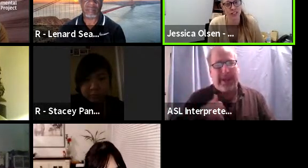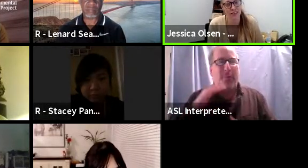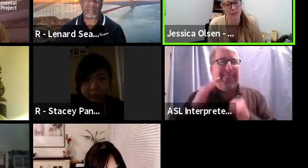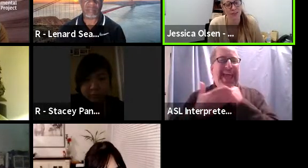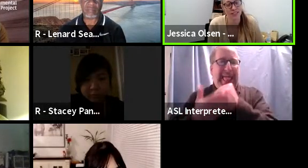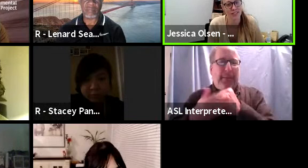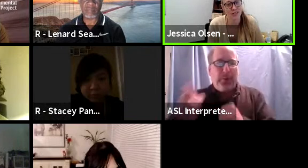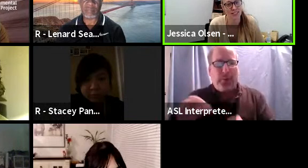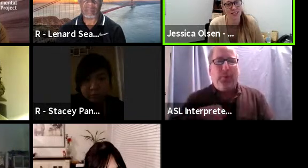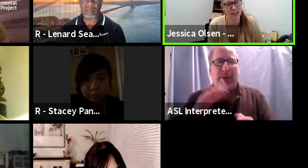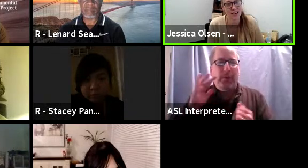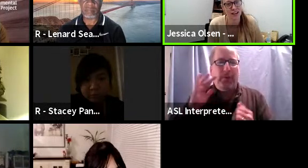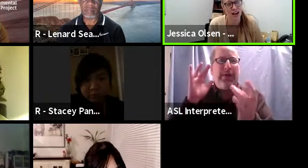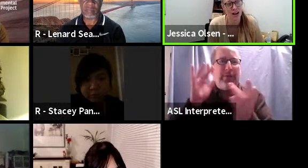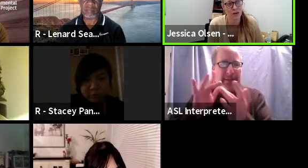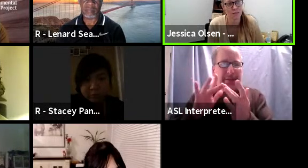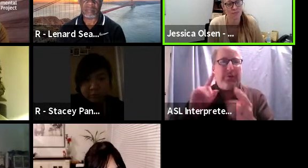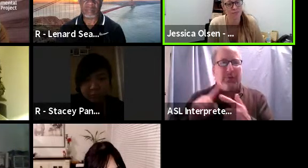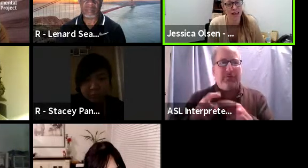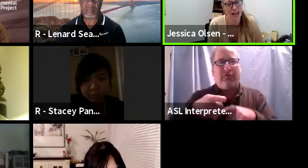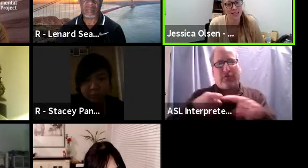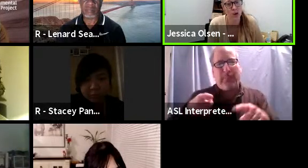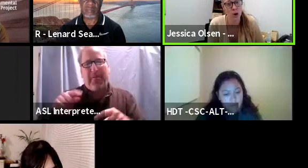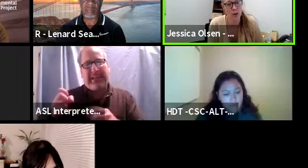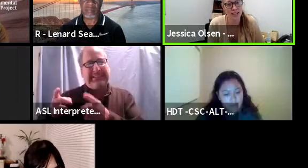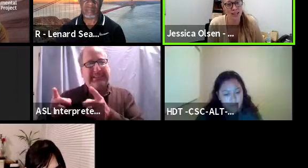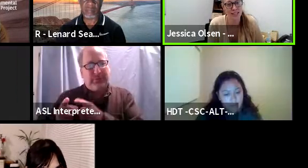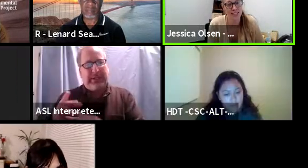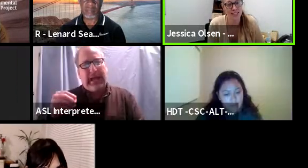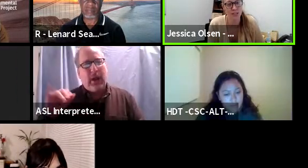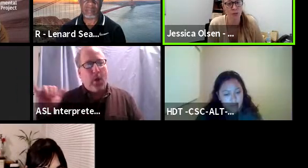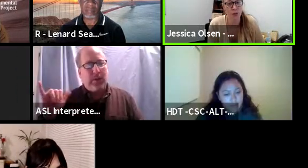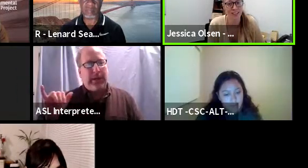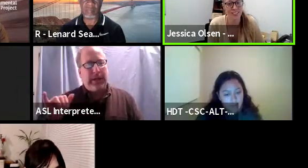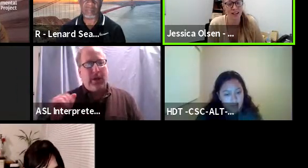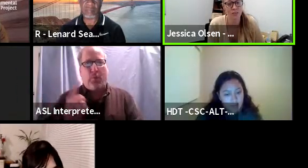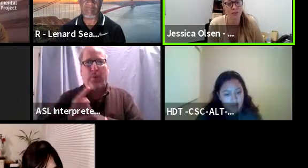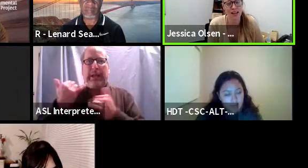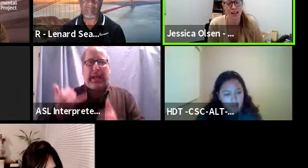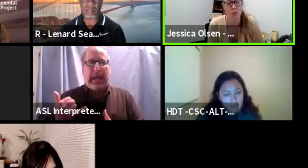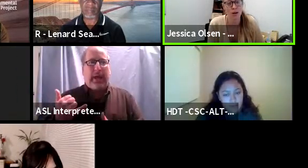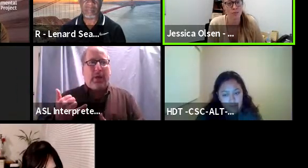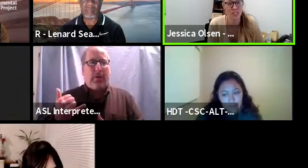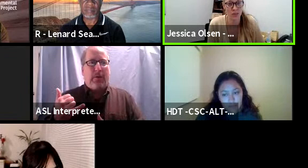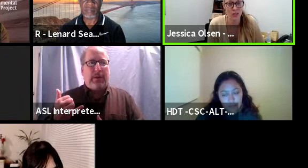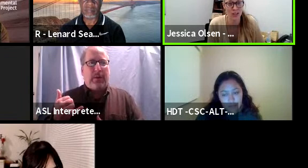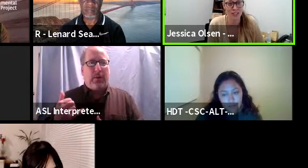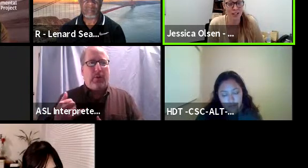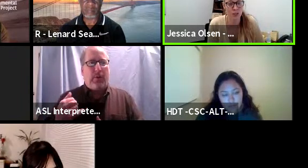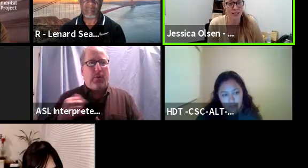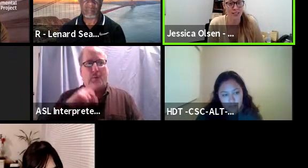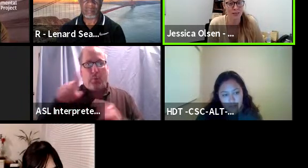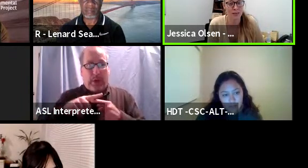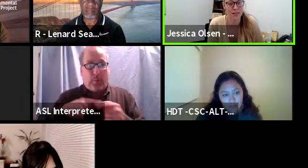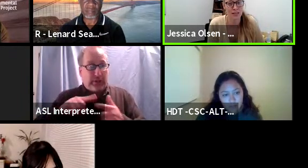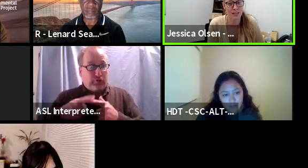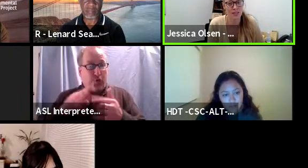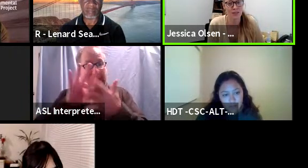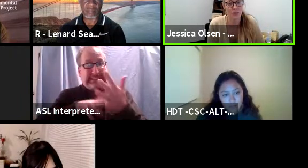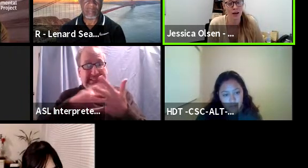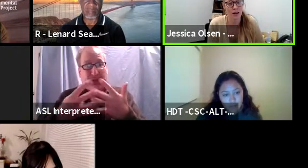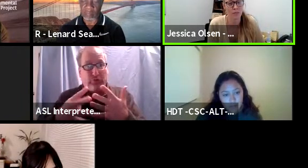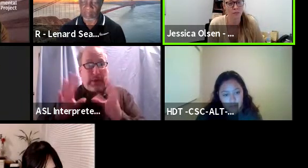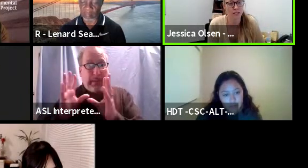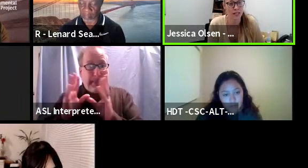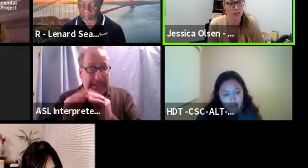We will reach out from the district. And as always, at least at this point, when we do start scheduling subcommittee